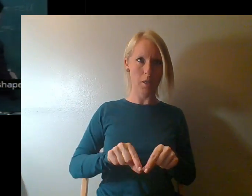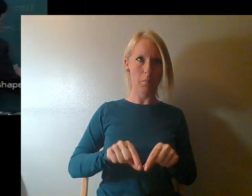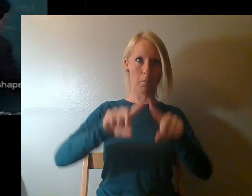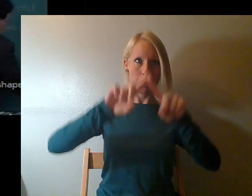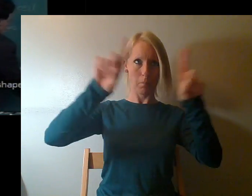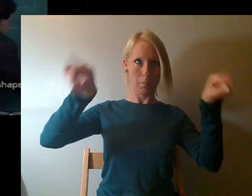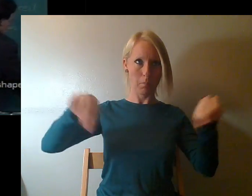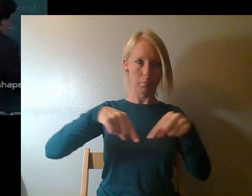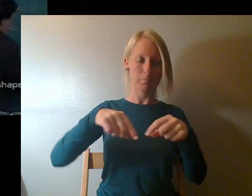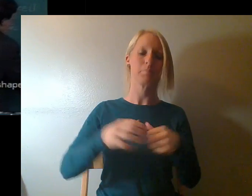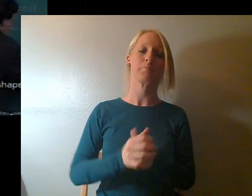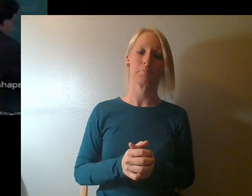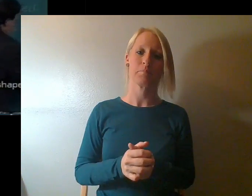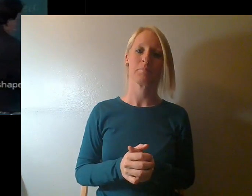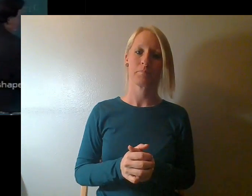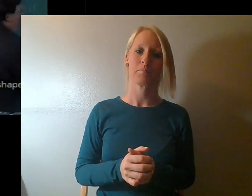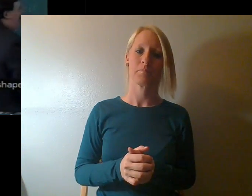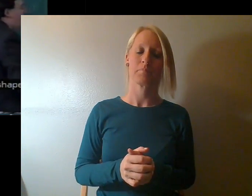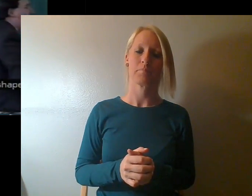shape, okay?